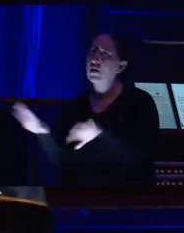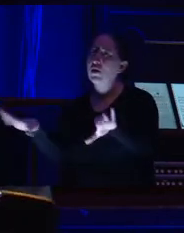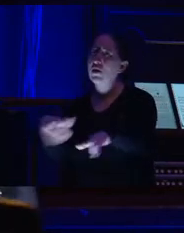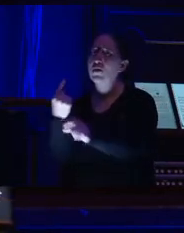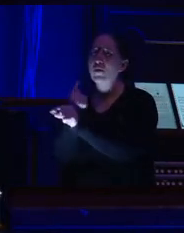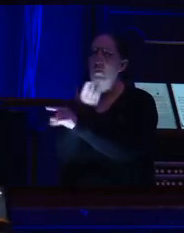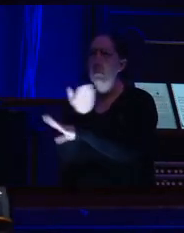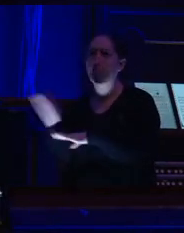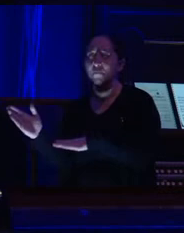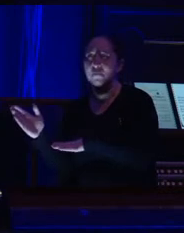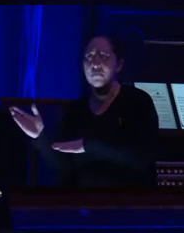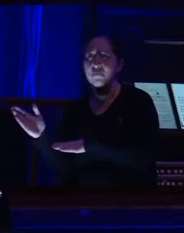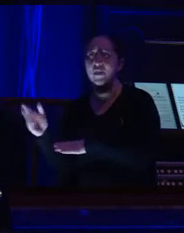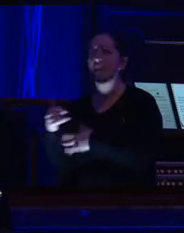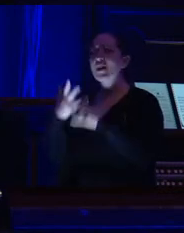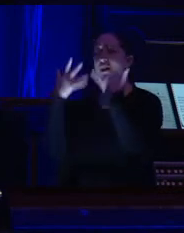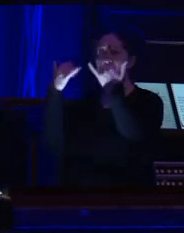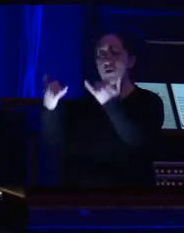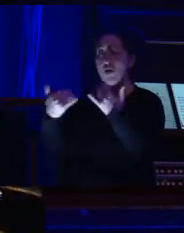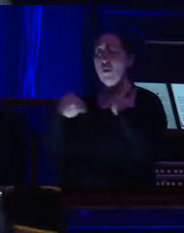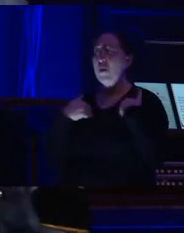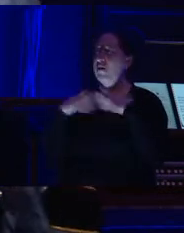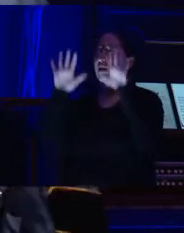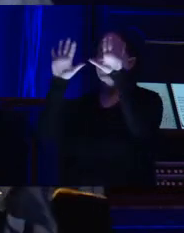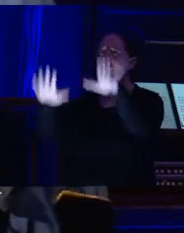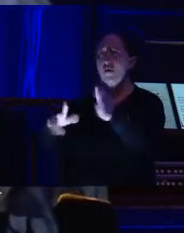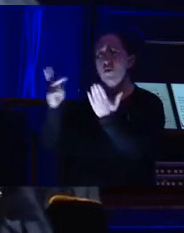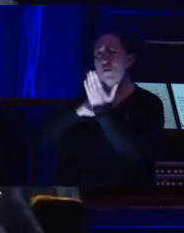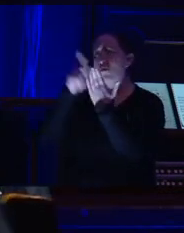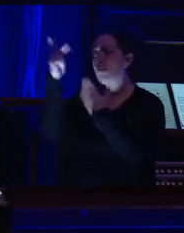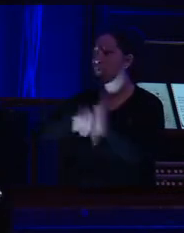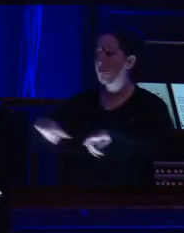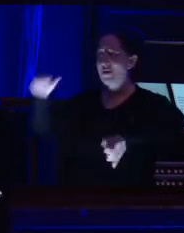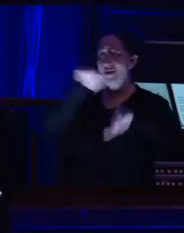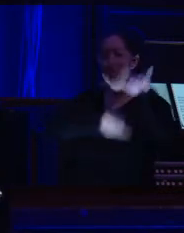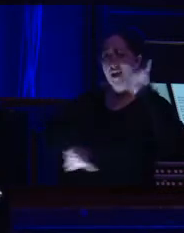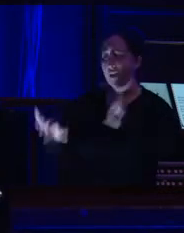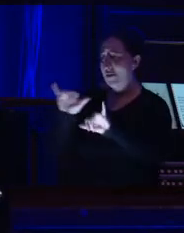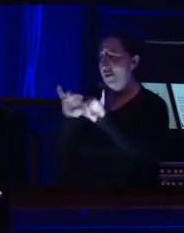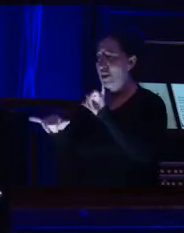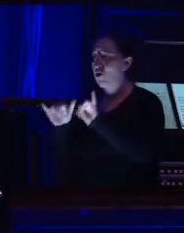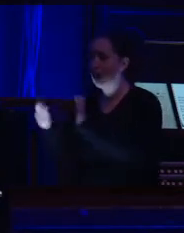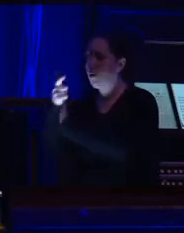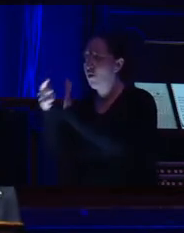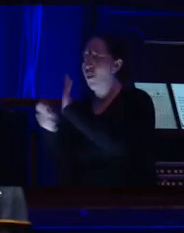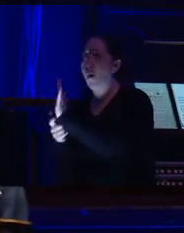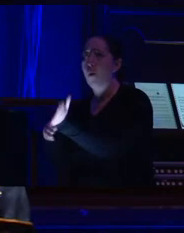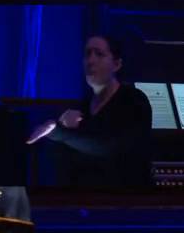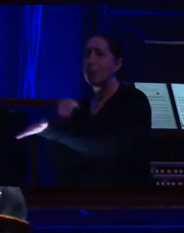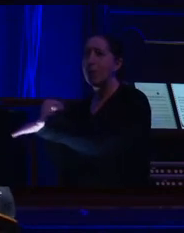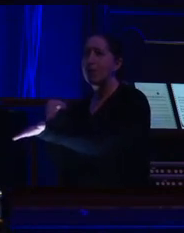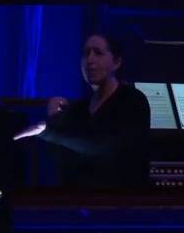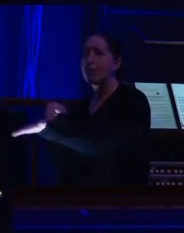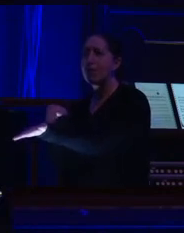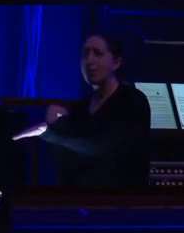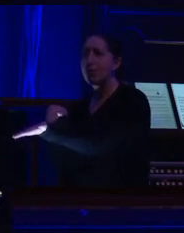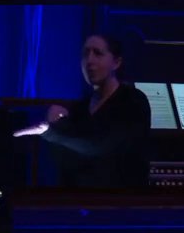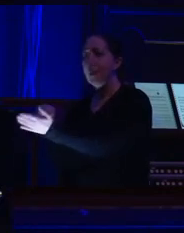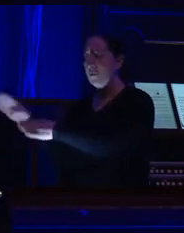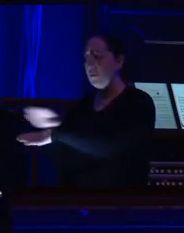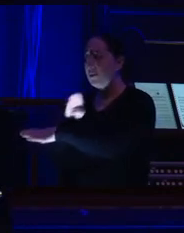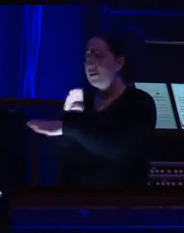Today, we have exceptional programs in science and engineering, law, medicine,